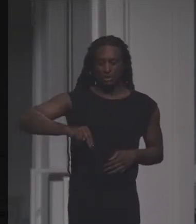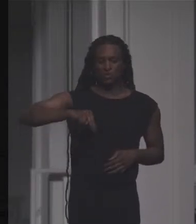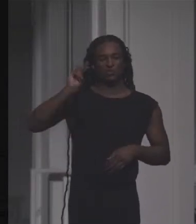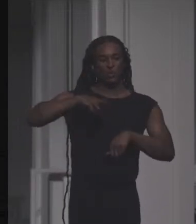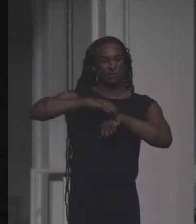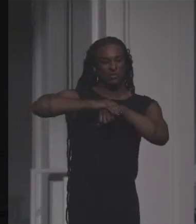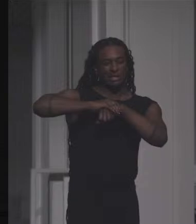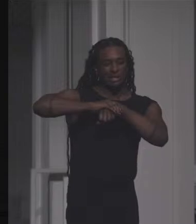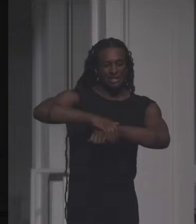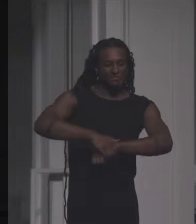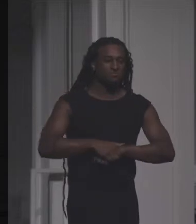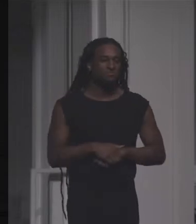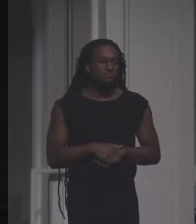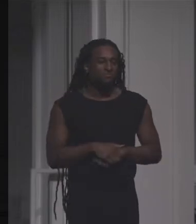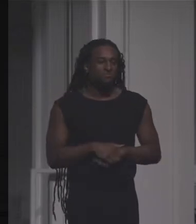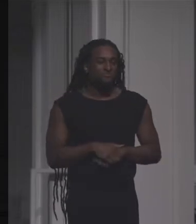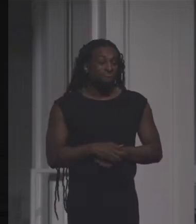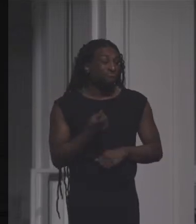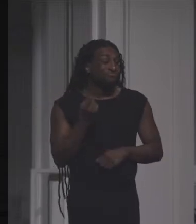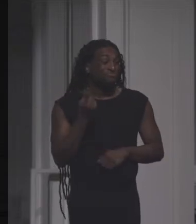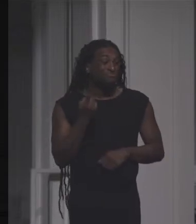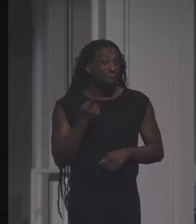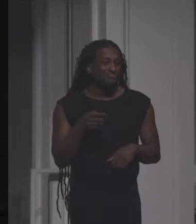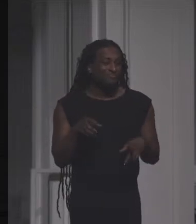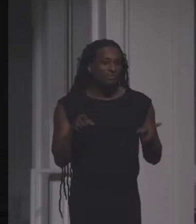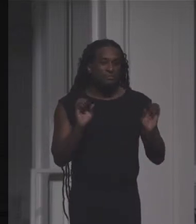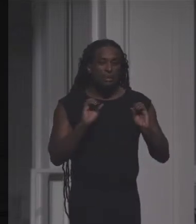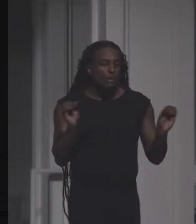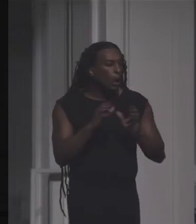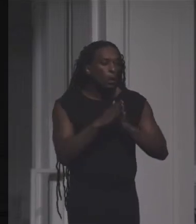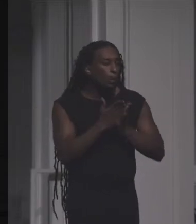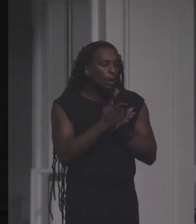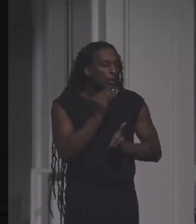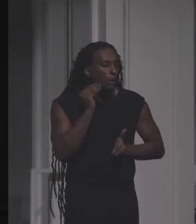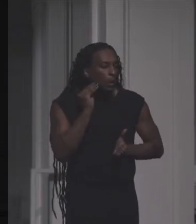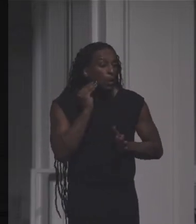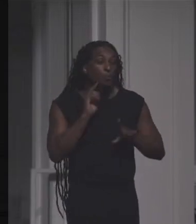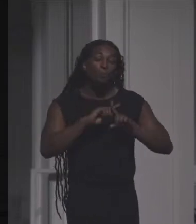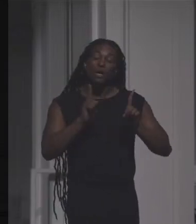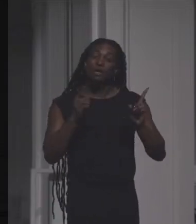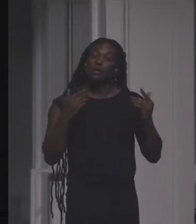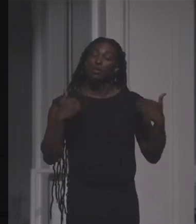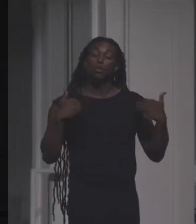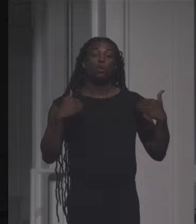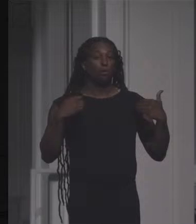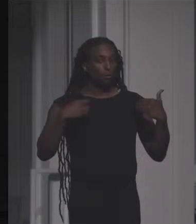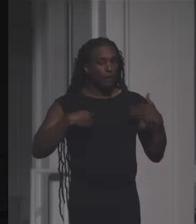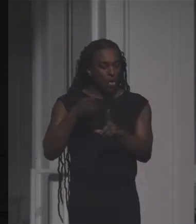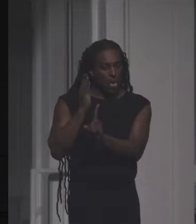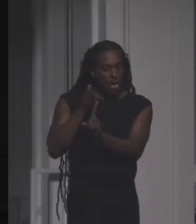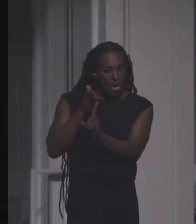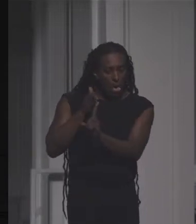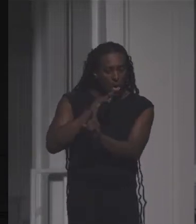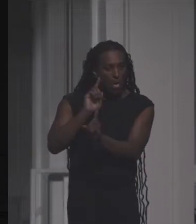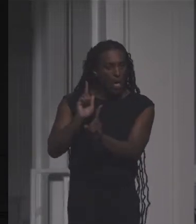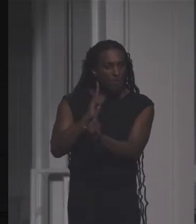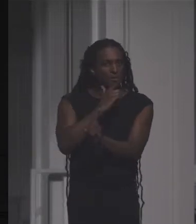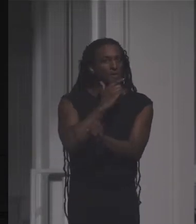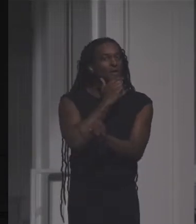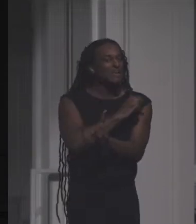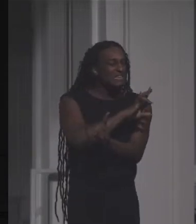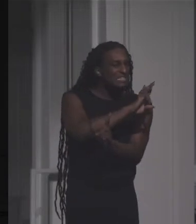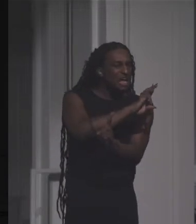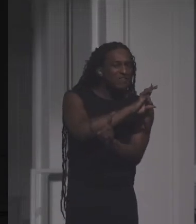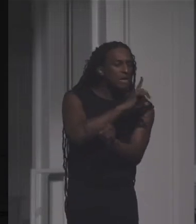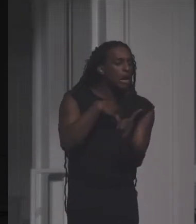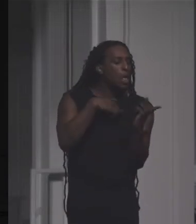England. We didn't have books in the house, but I was a very heavy library user. From the age of 7 or so, I